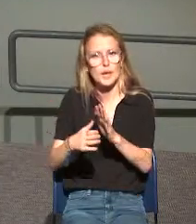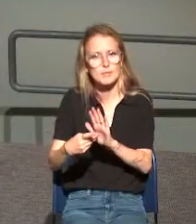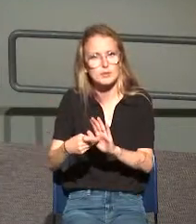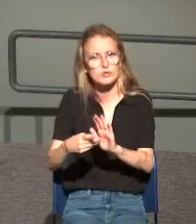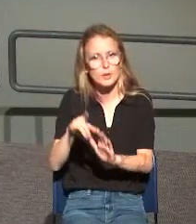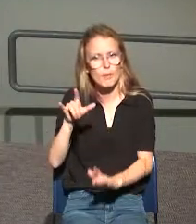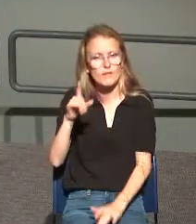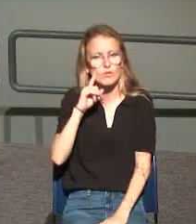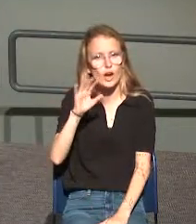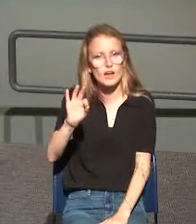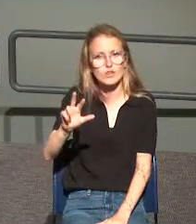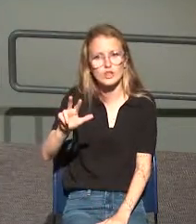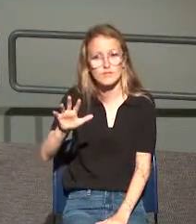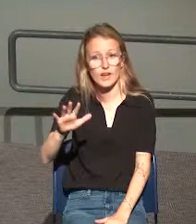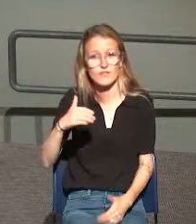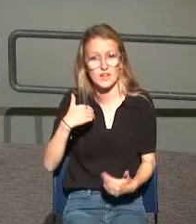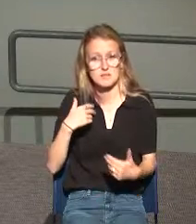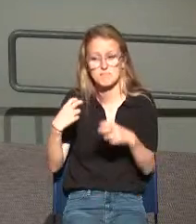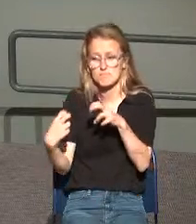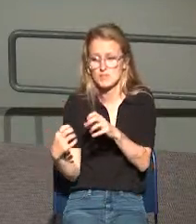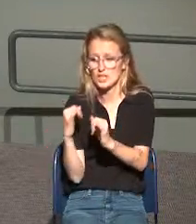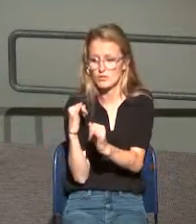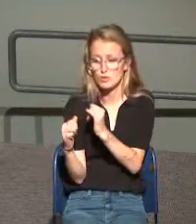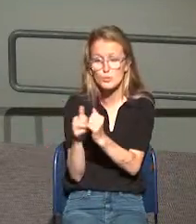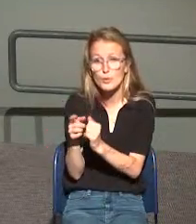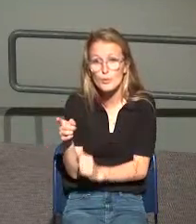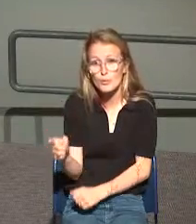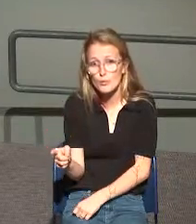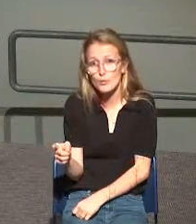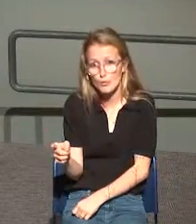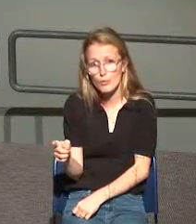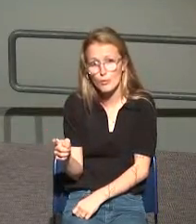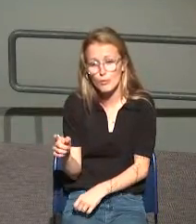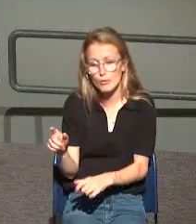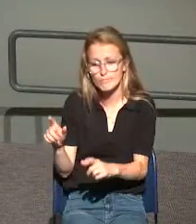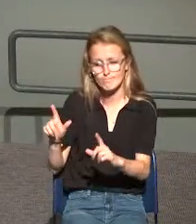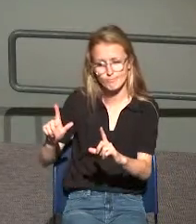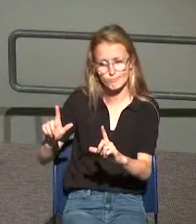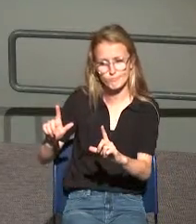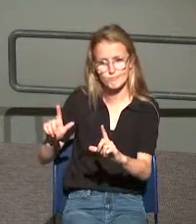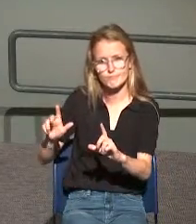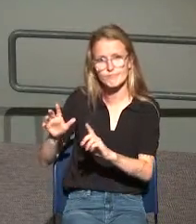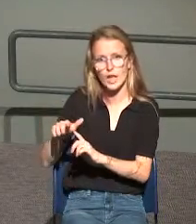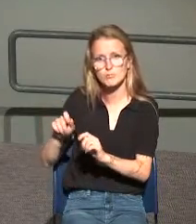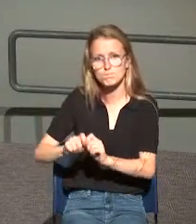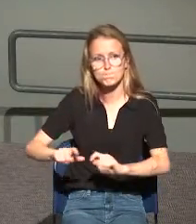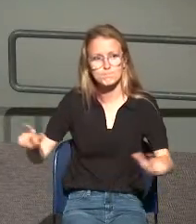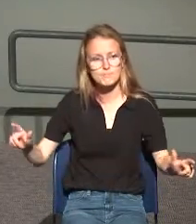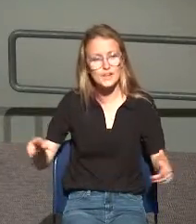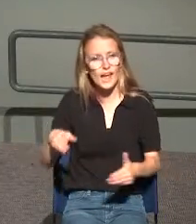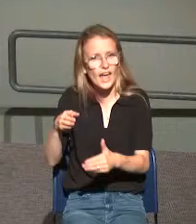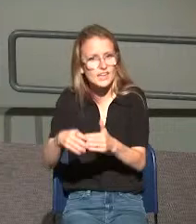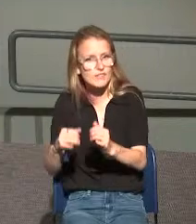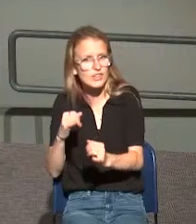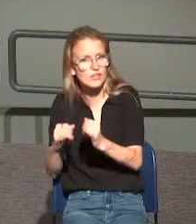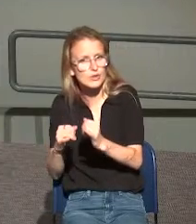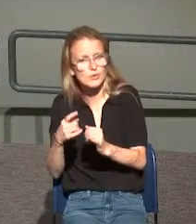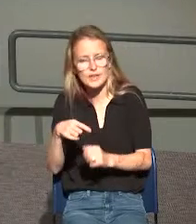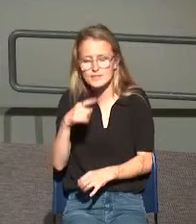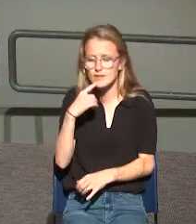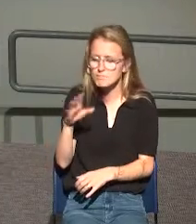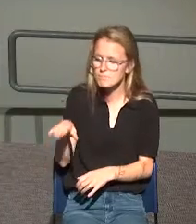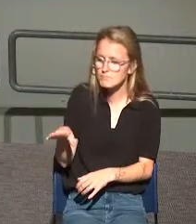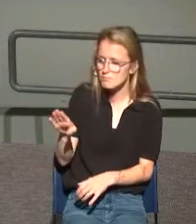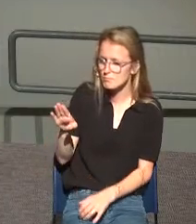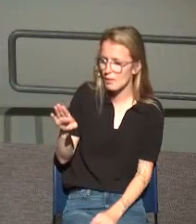for the F-35, there was an interview with her, and it wasn't until the very end of the interview that they said, by the way,